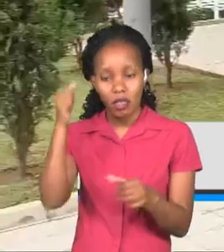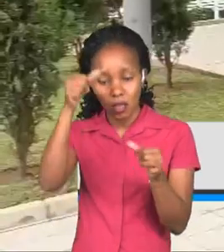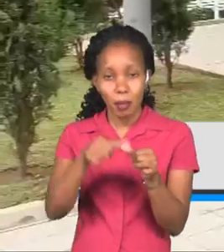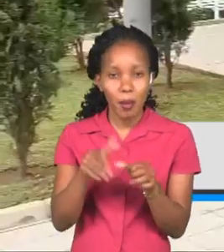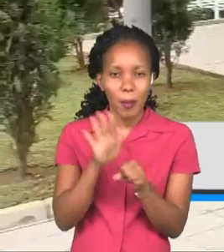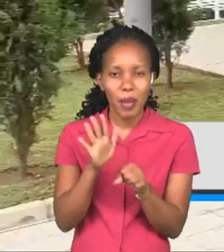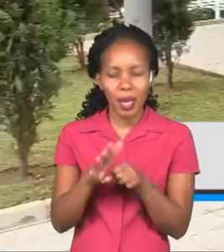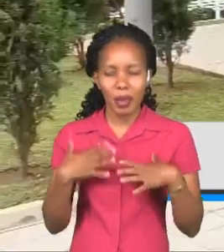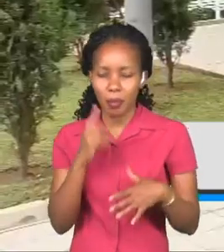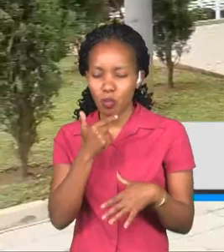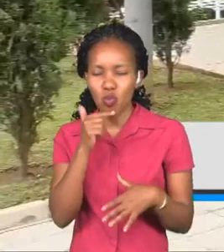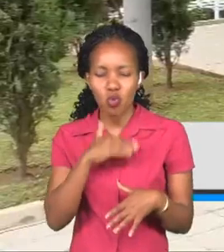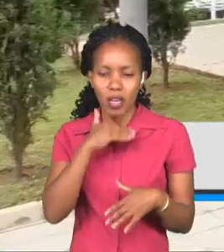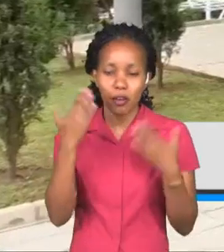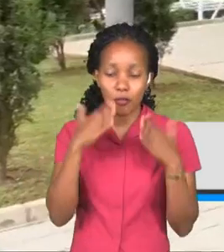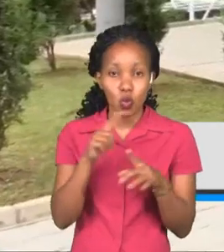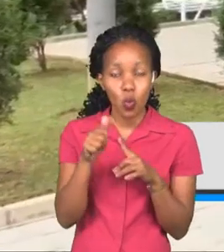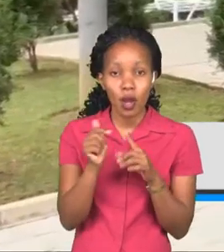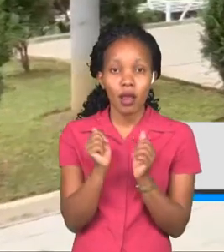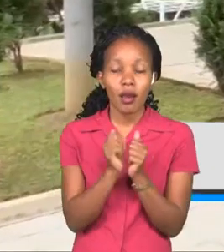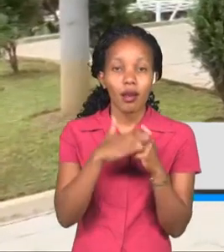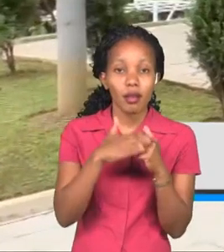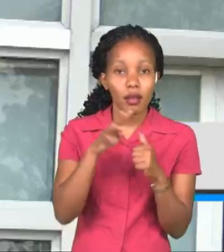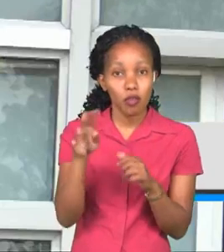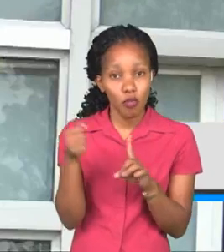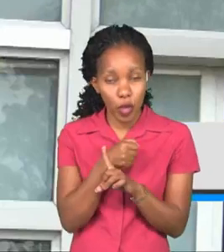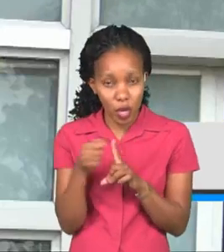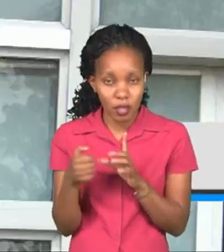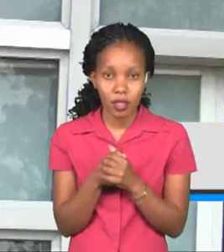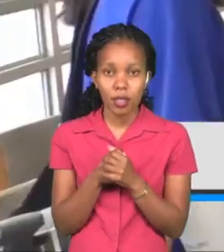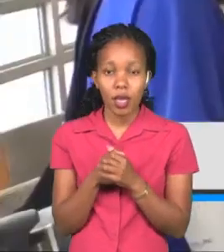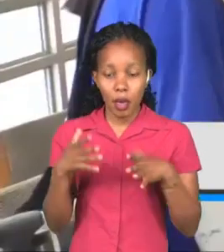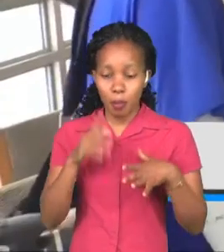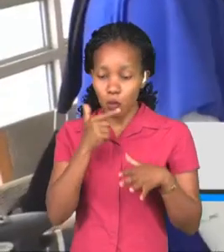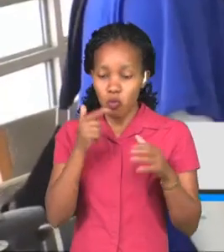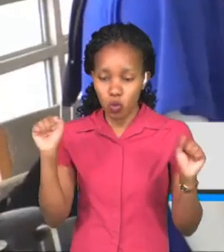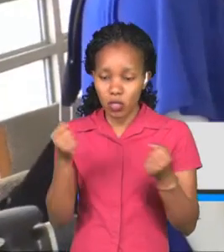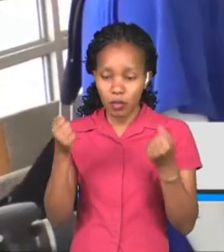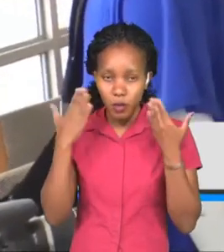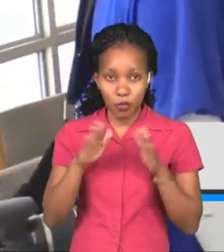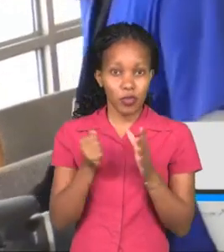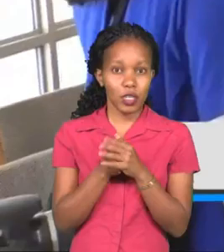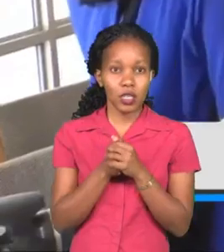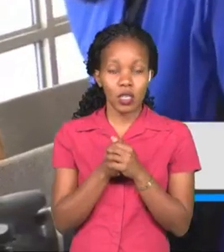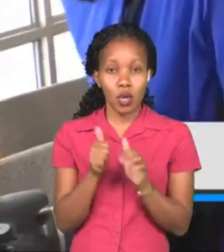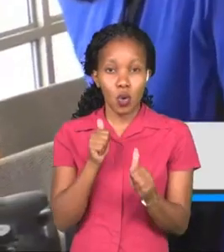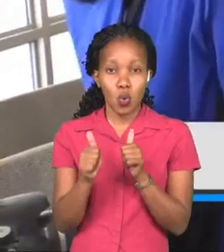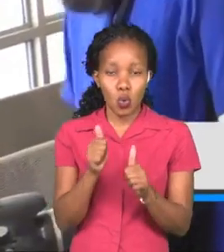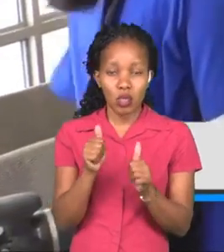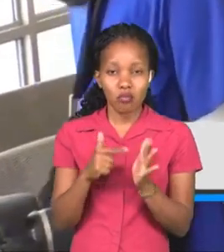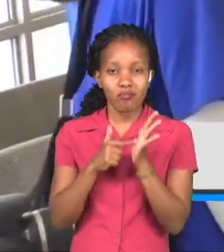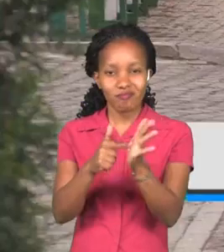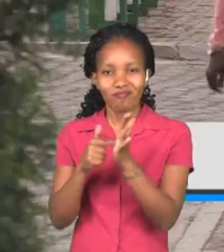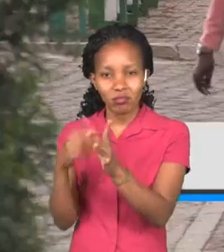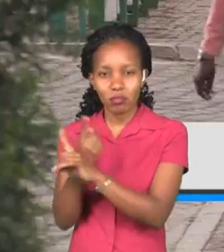hundreds of thousands massacred in the 1994 genocide, survivors relive trauma that has fueled many